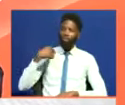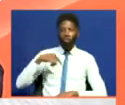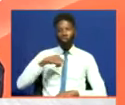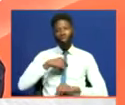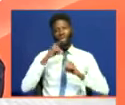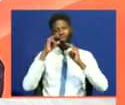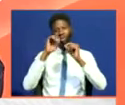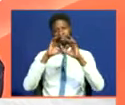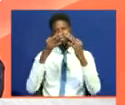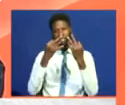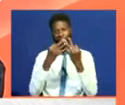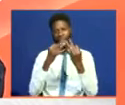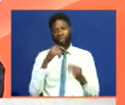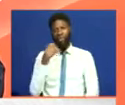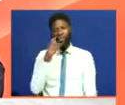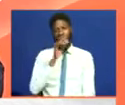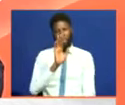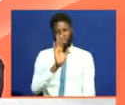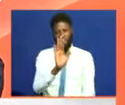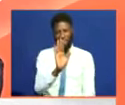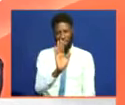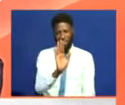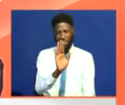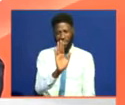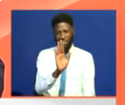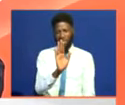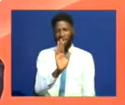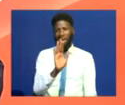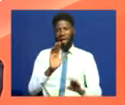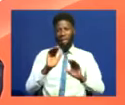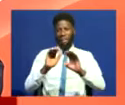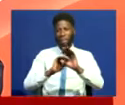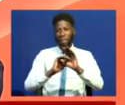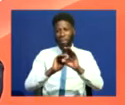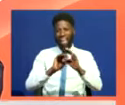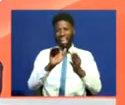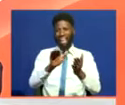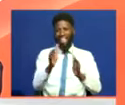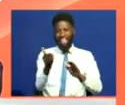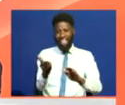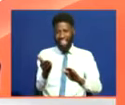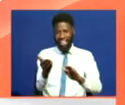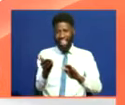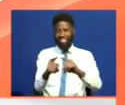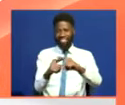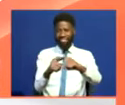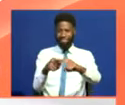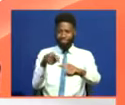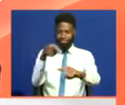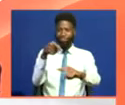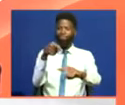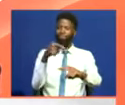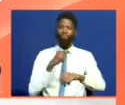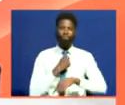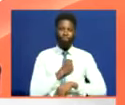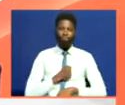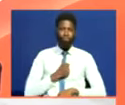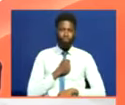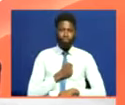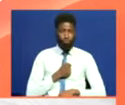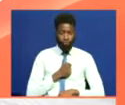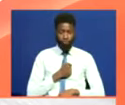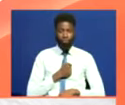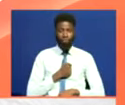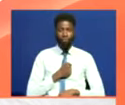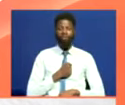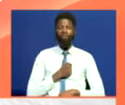victims across the nation, because we know that the few cases that we've been able to see